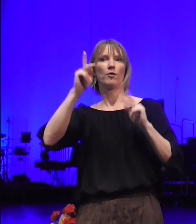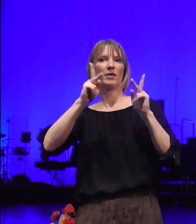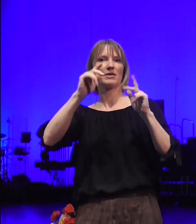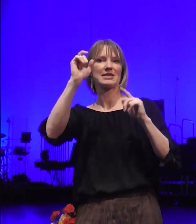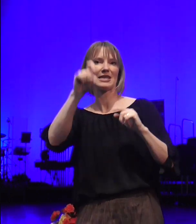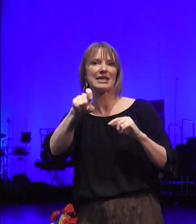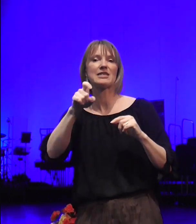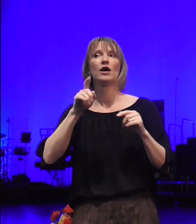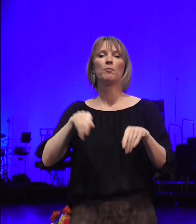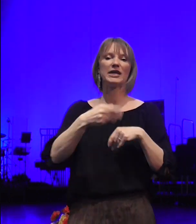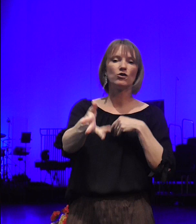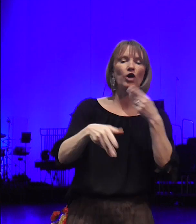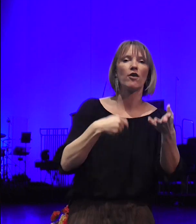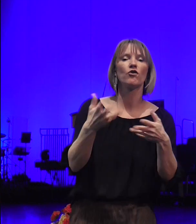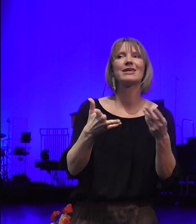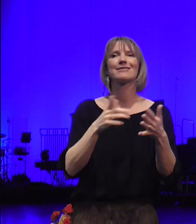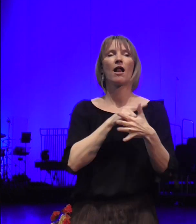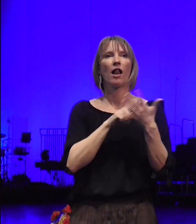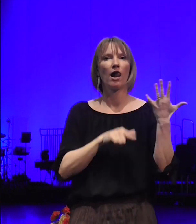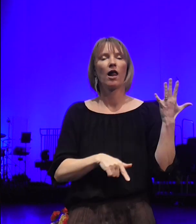generous. But there's a